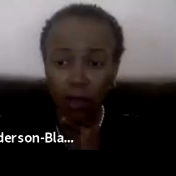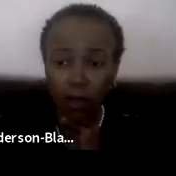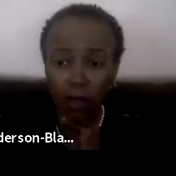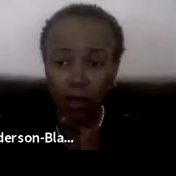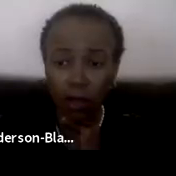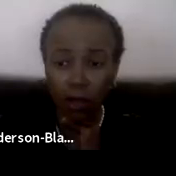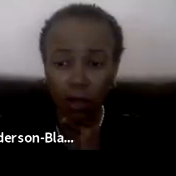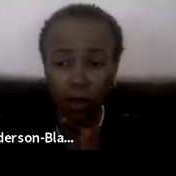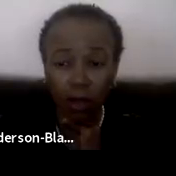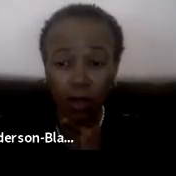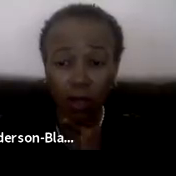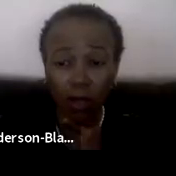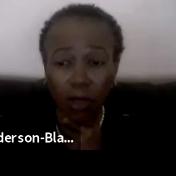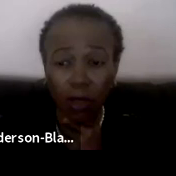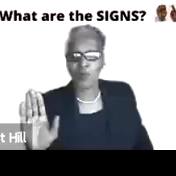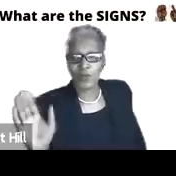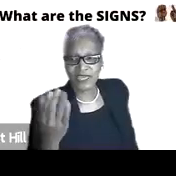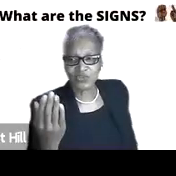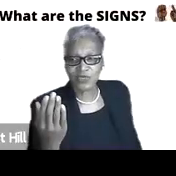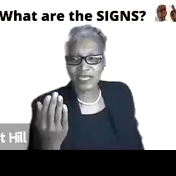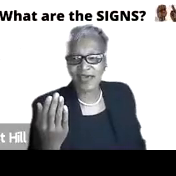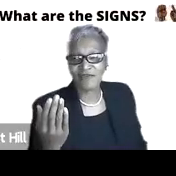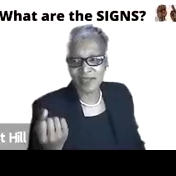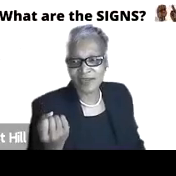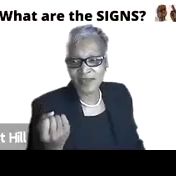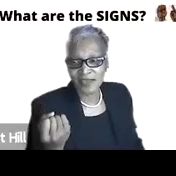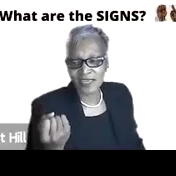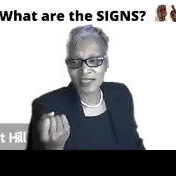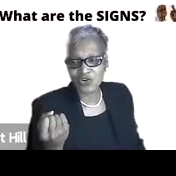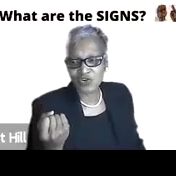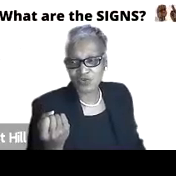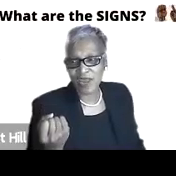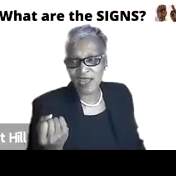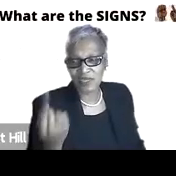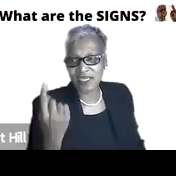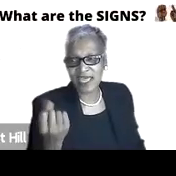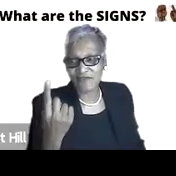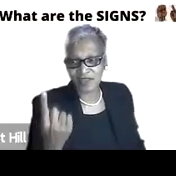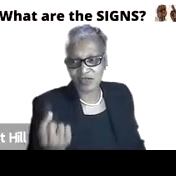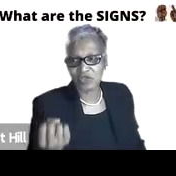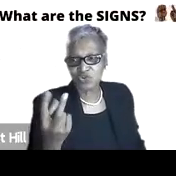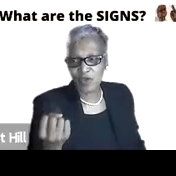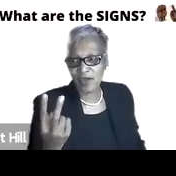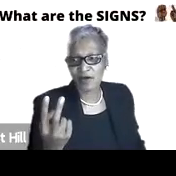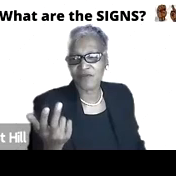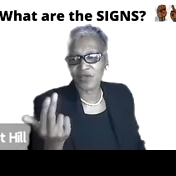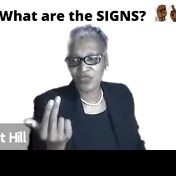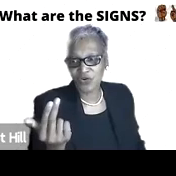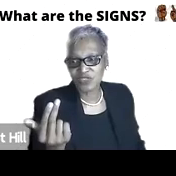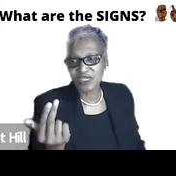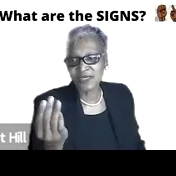1 through 10. Now, when we get to 11, it turns around. 11,